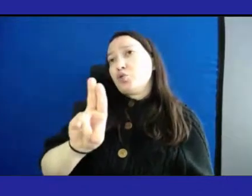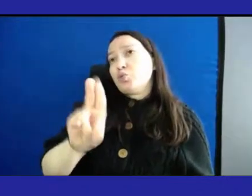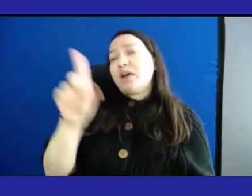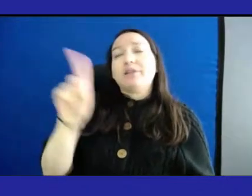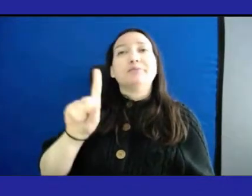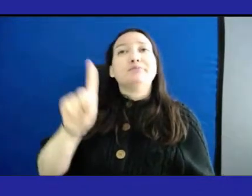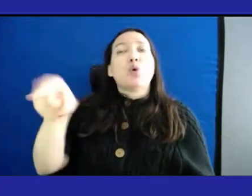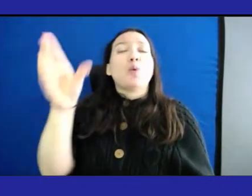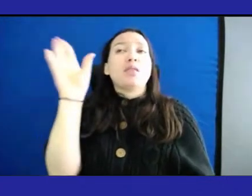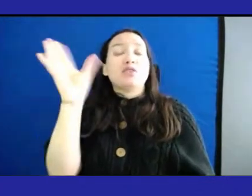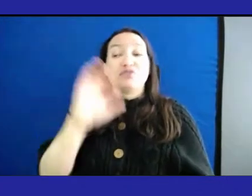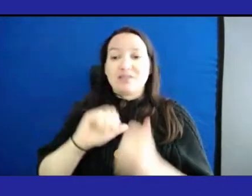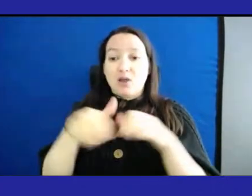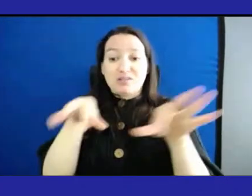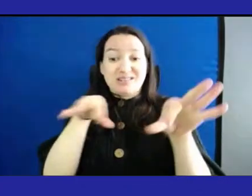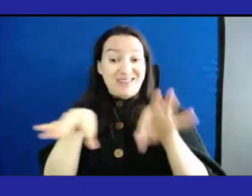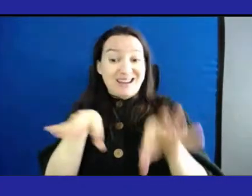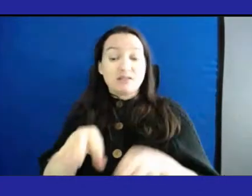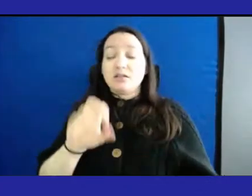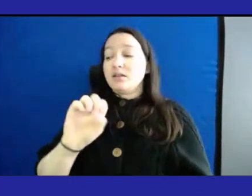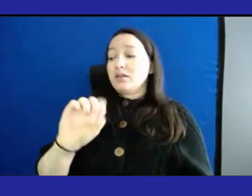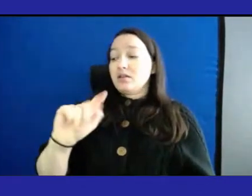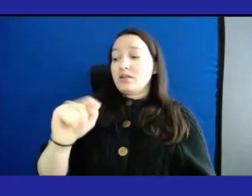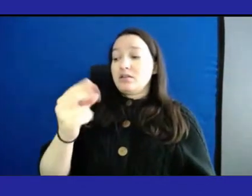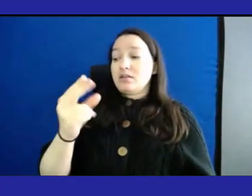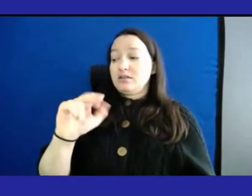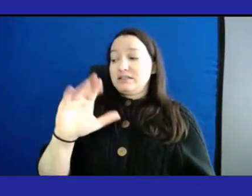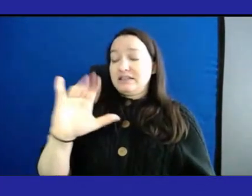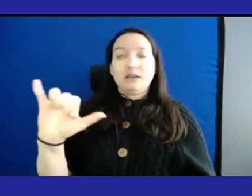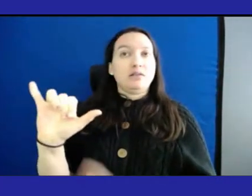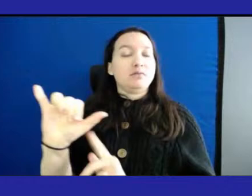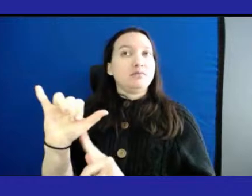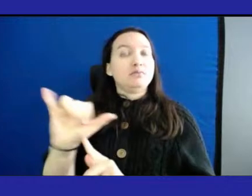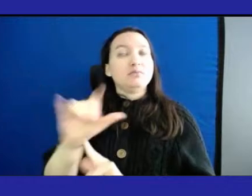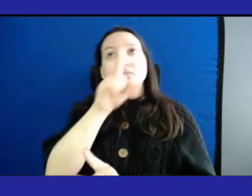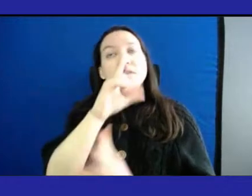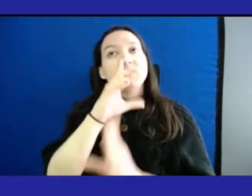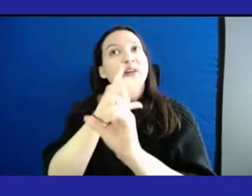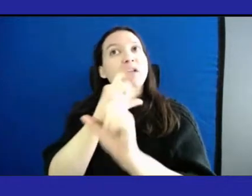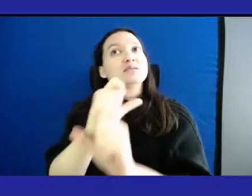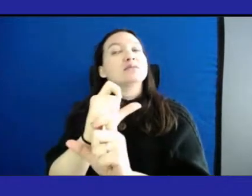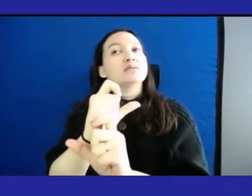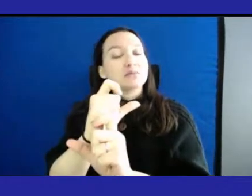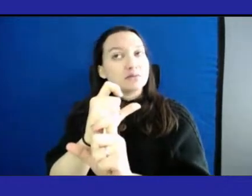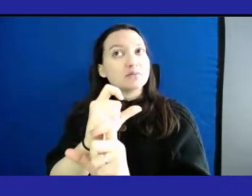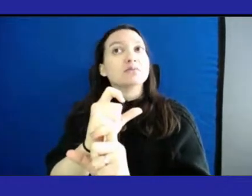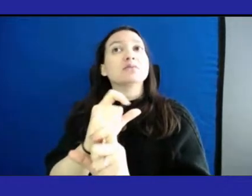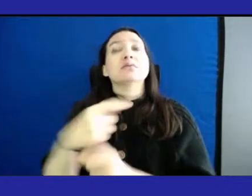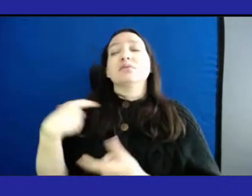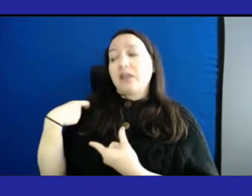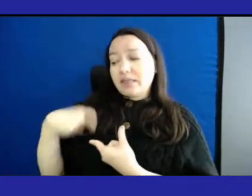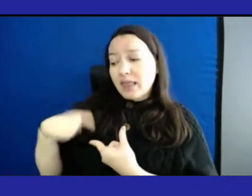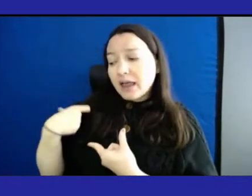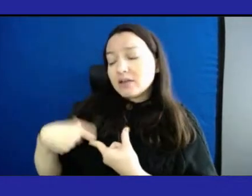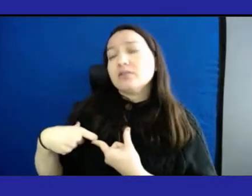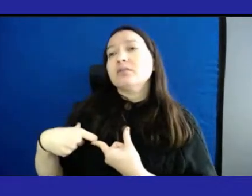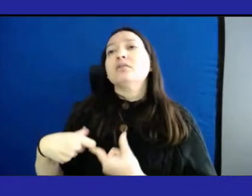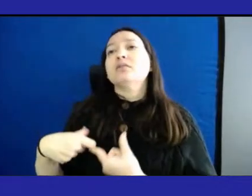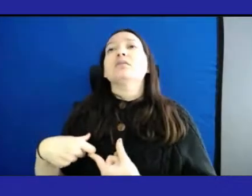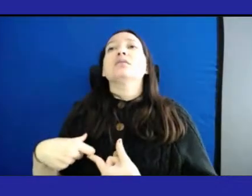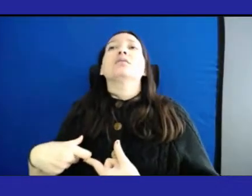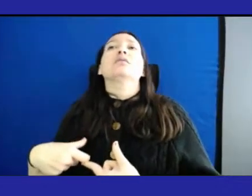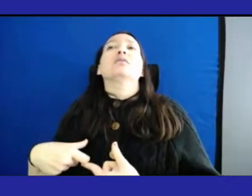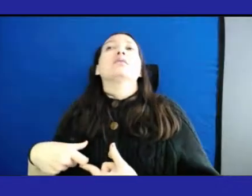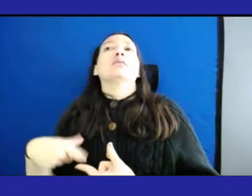on how to define ethnicity, and it was really fascinating, especially among the Latin Hispanic population, because you could